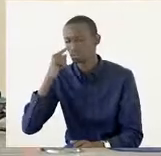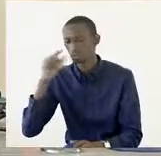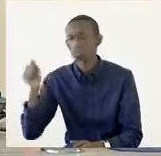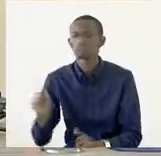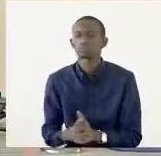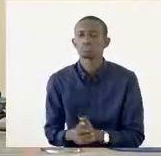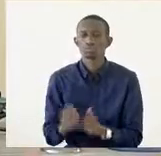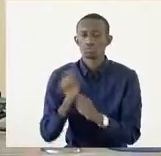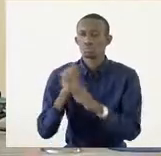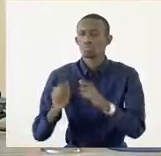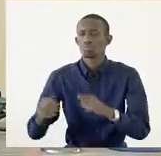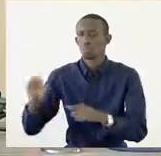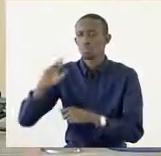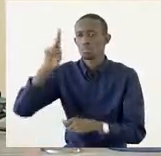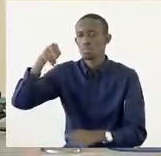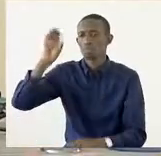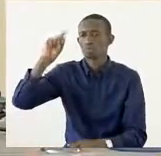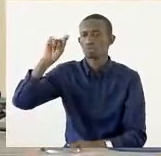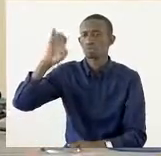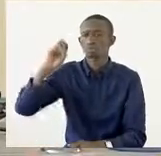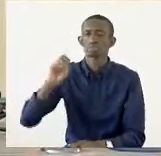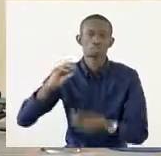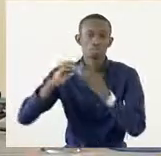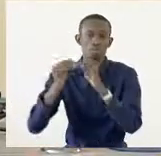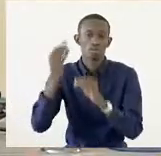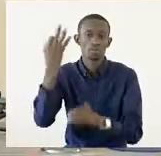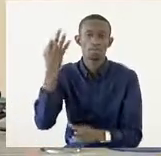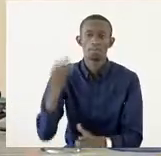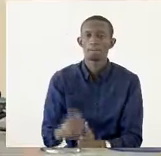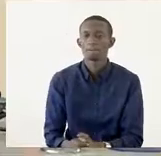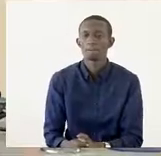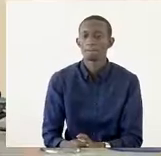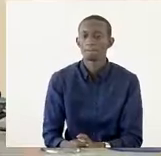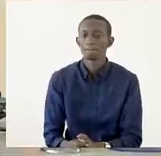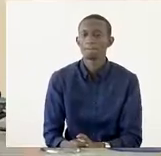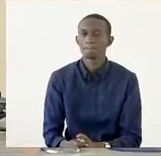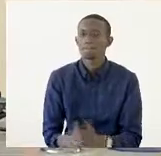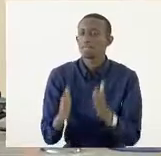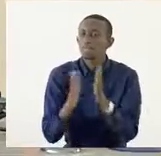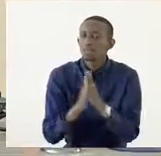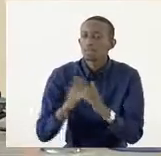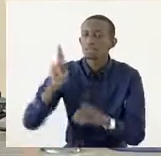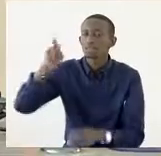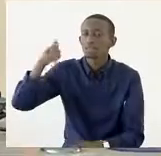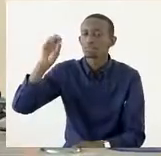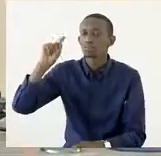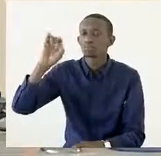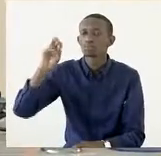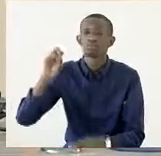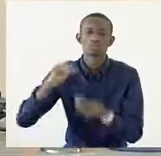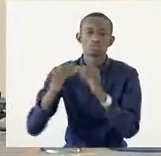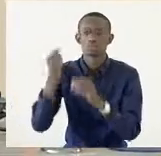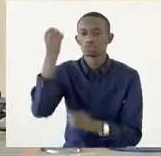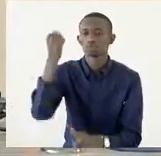to position number 3. This is position number 3 and position number 5. These groups are